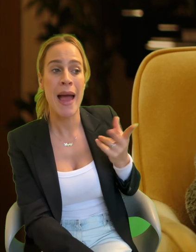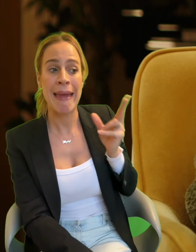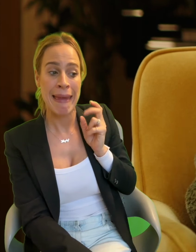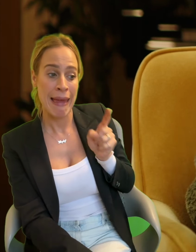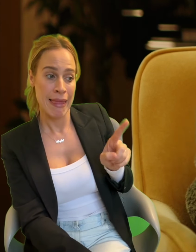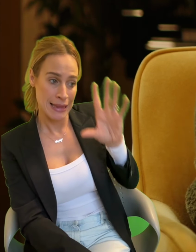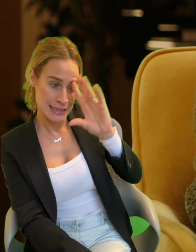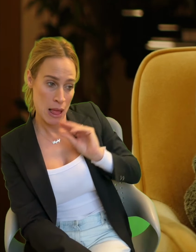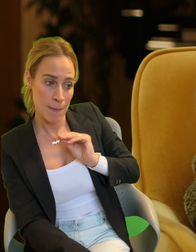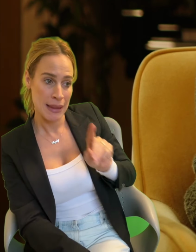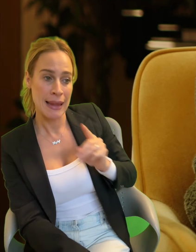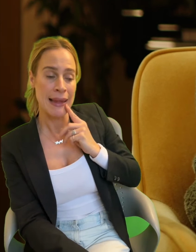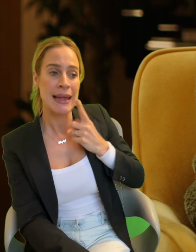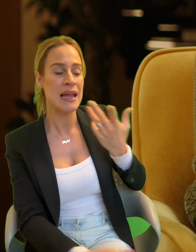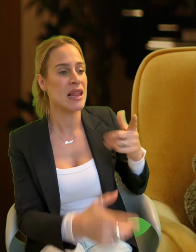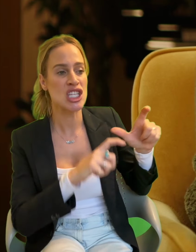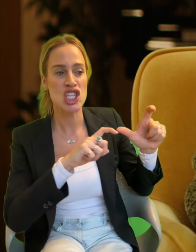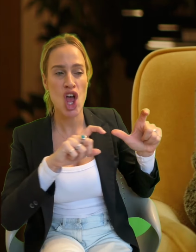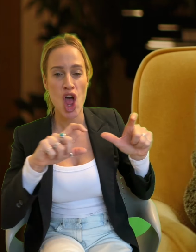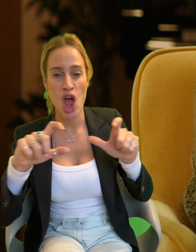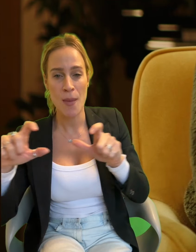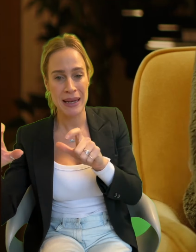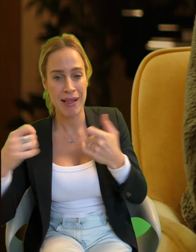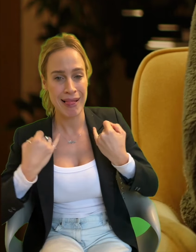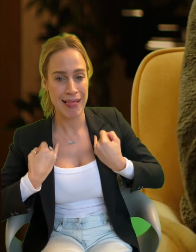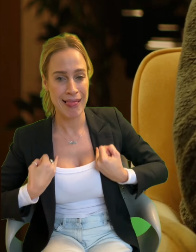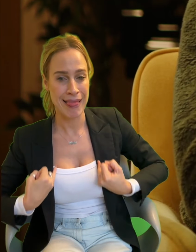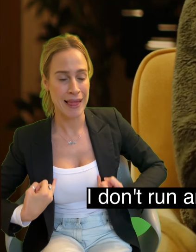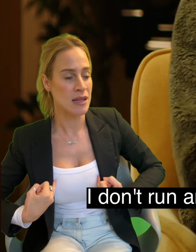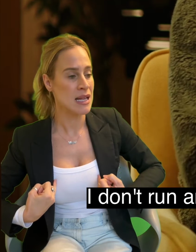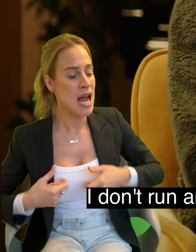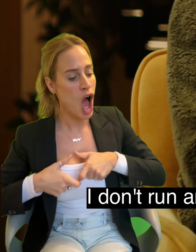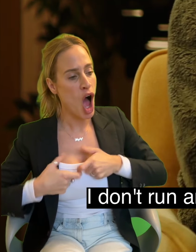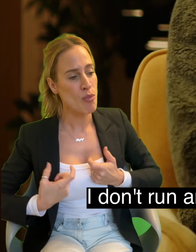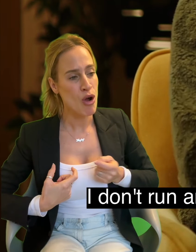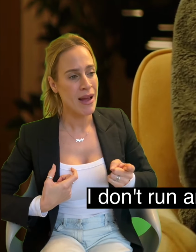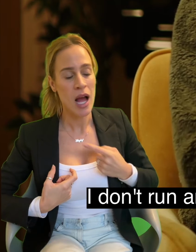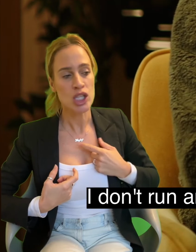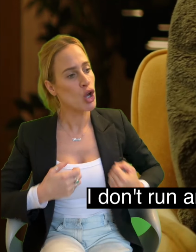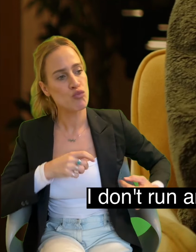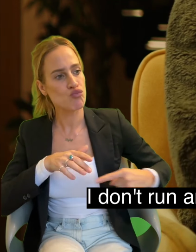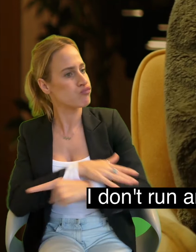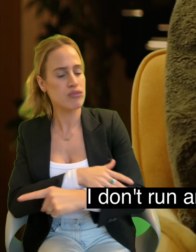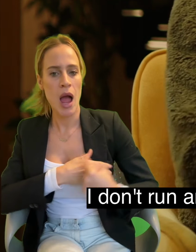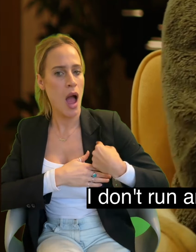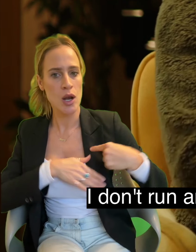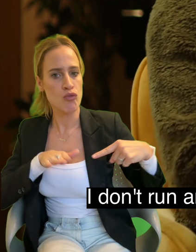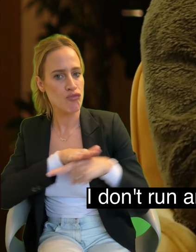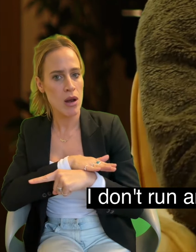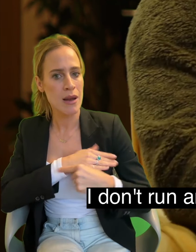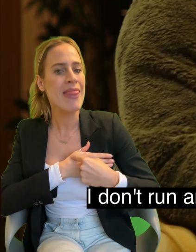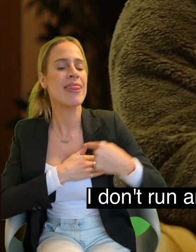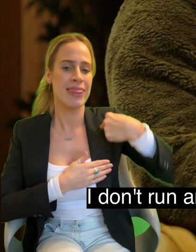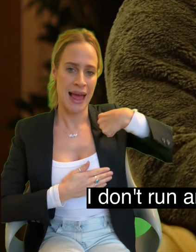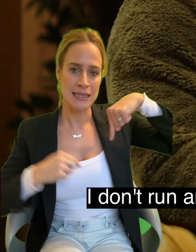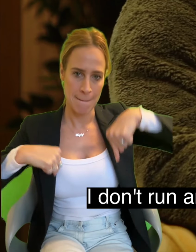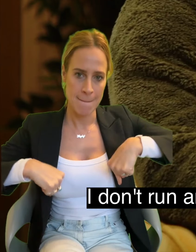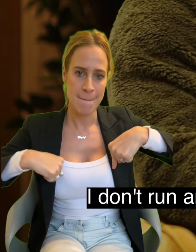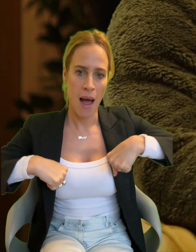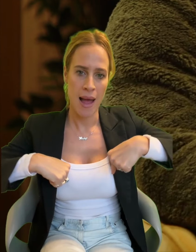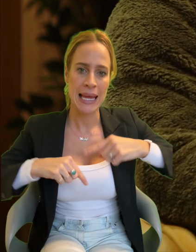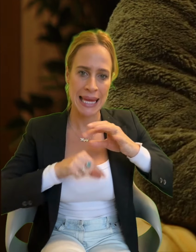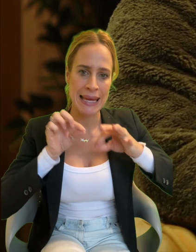through whatever they're going through, and it's heartbreaking, I do not run. I don't run, and I believe that that's what my gift is, because a lot of people in